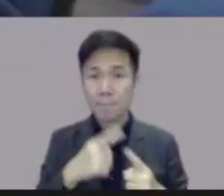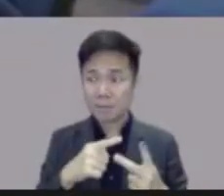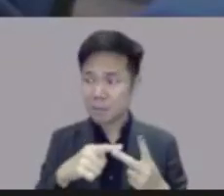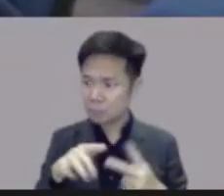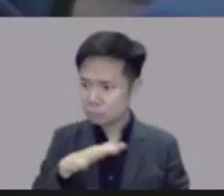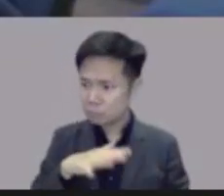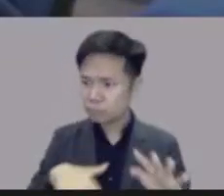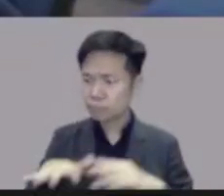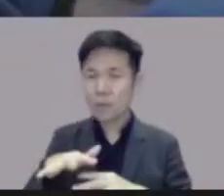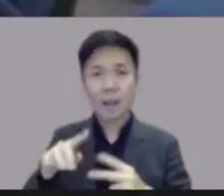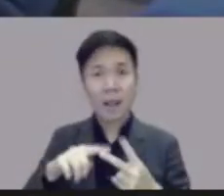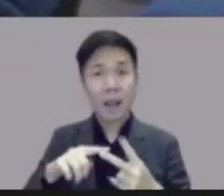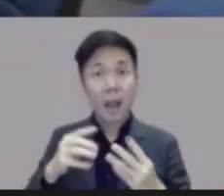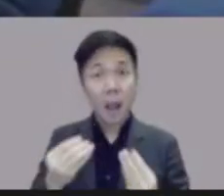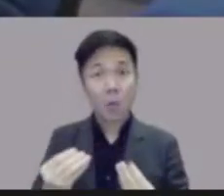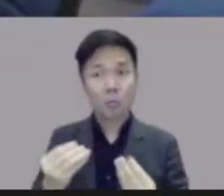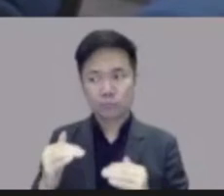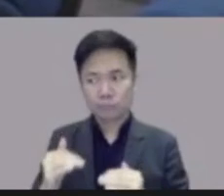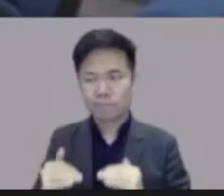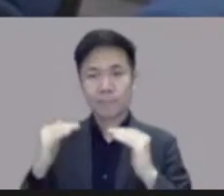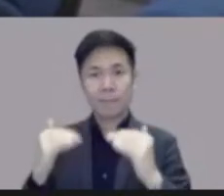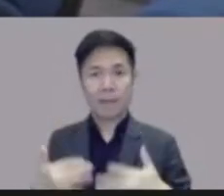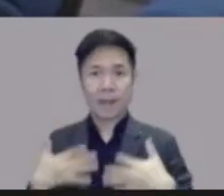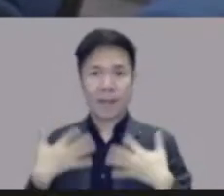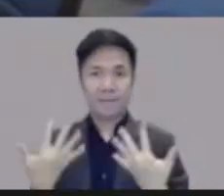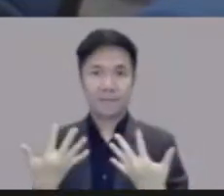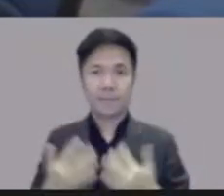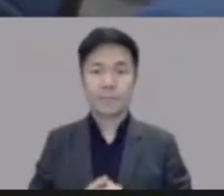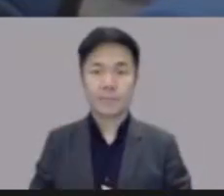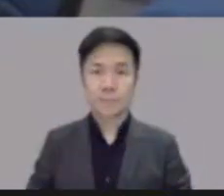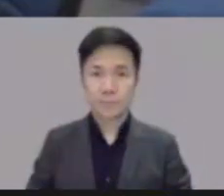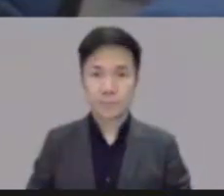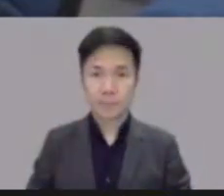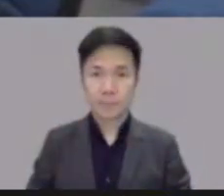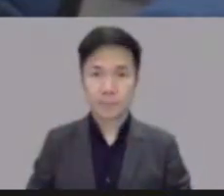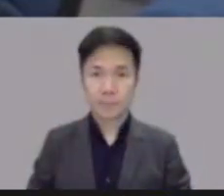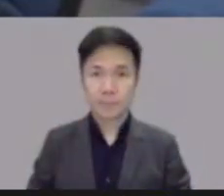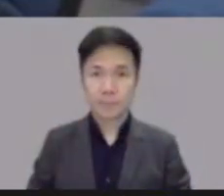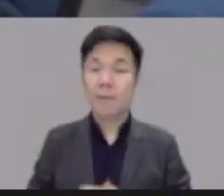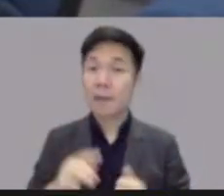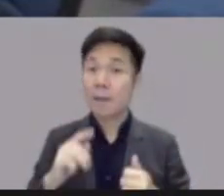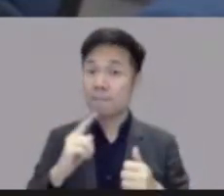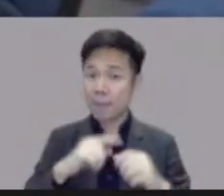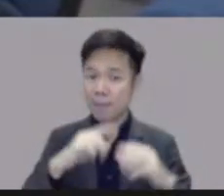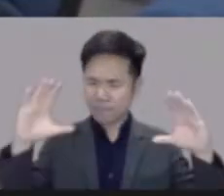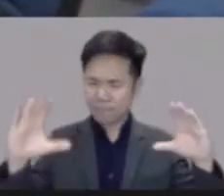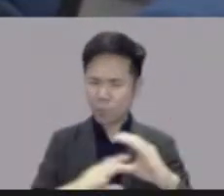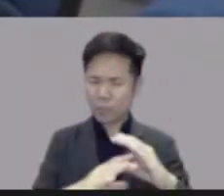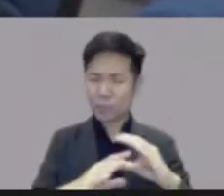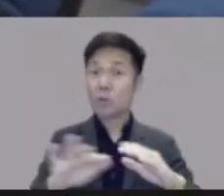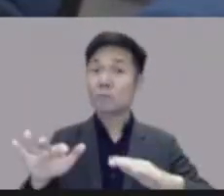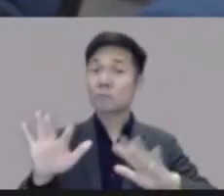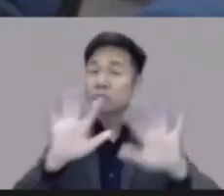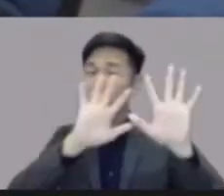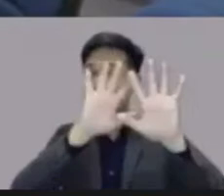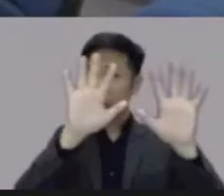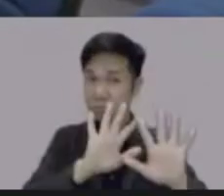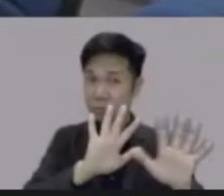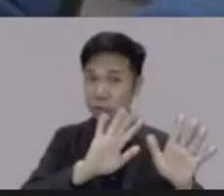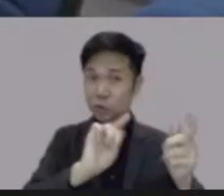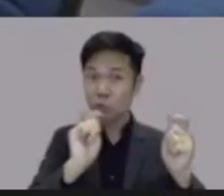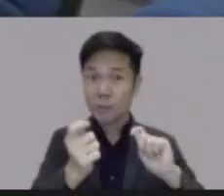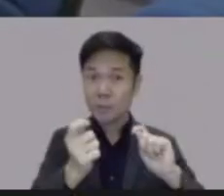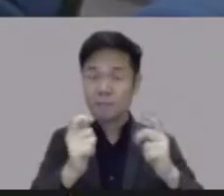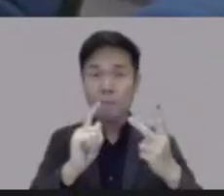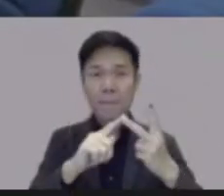well-being I wish to focus this intervention on climate change and oceans climate change remains our most existential